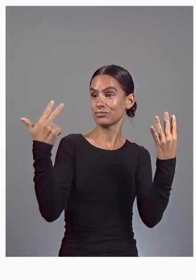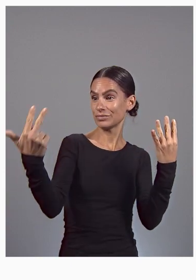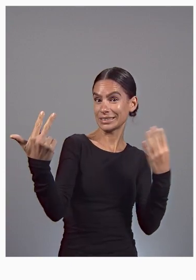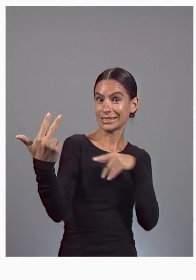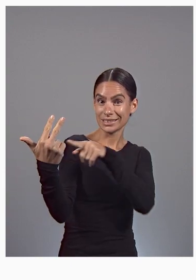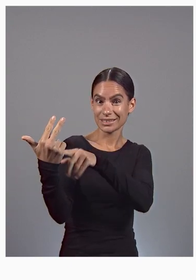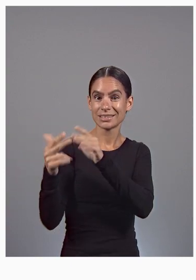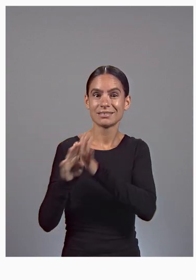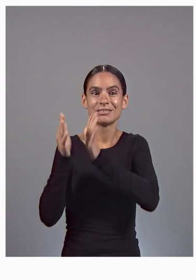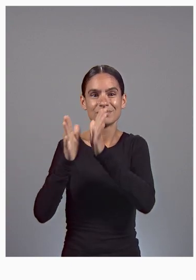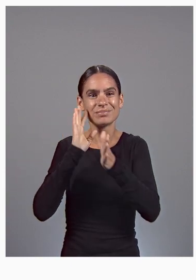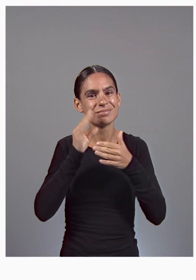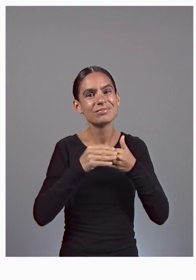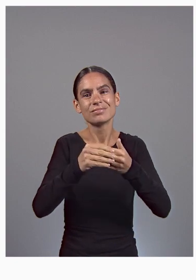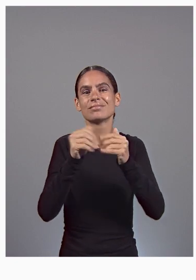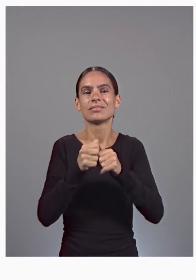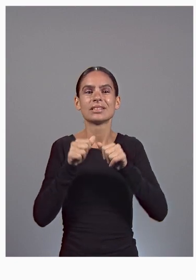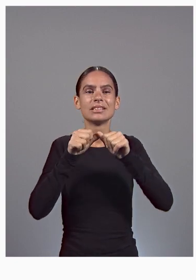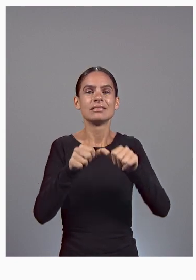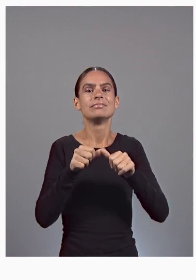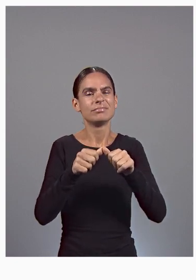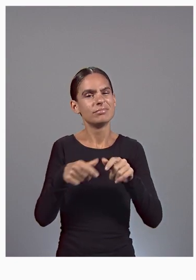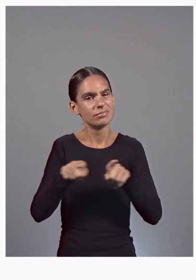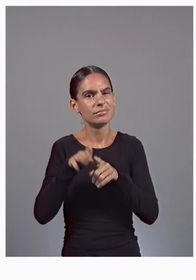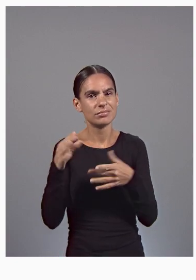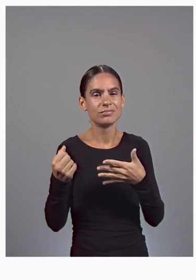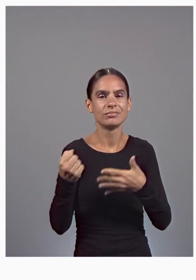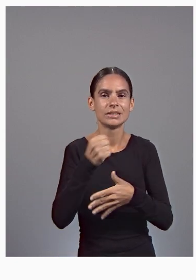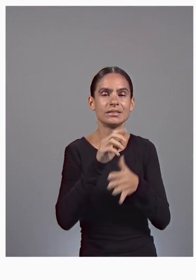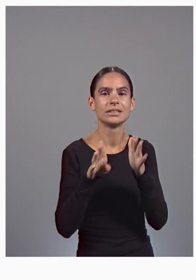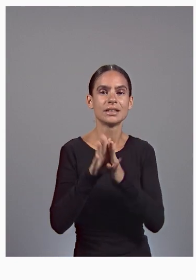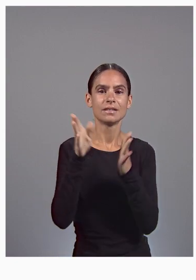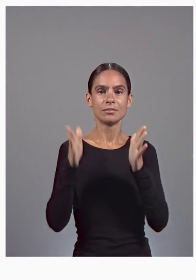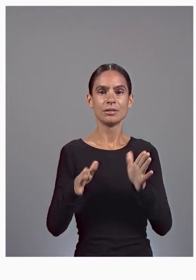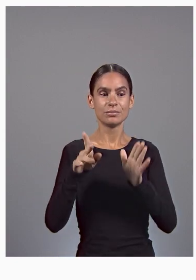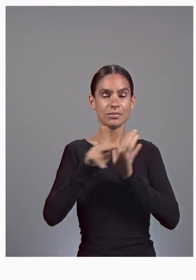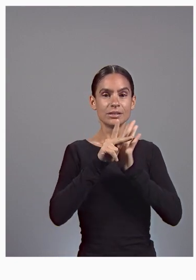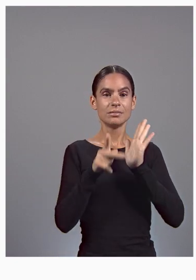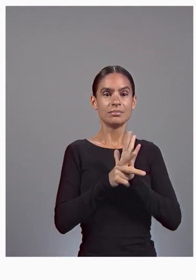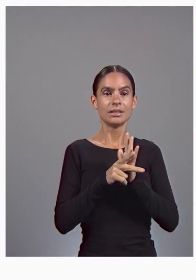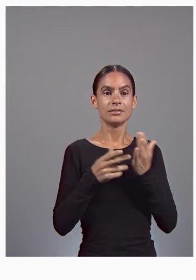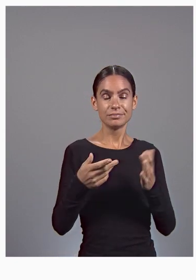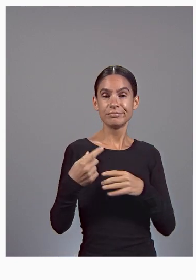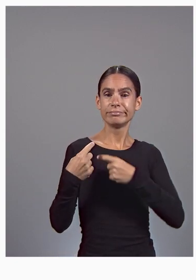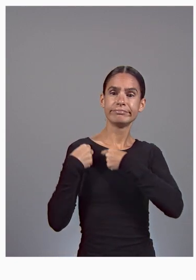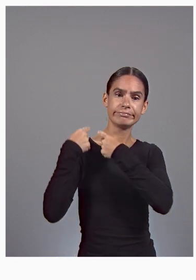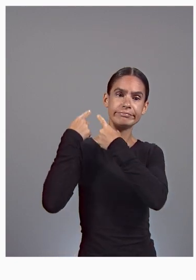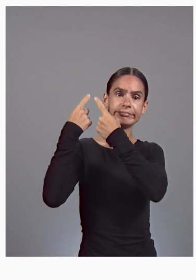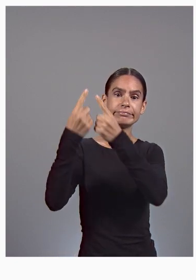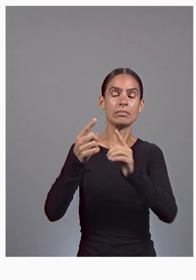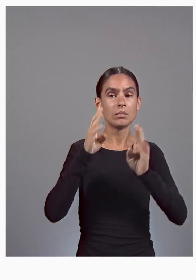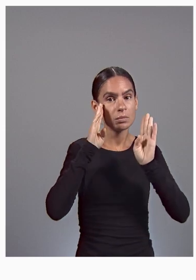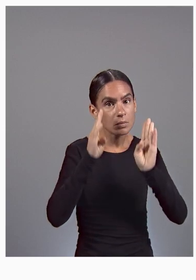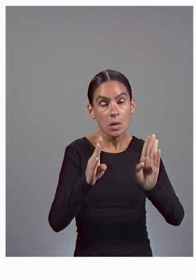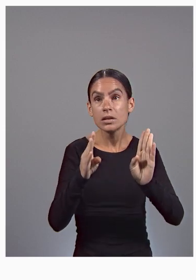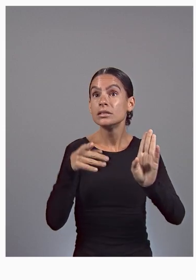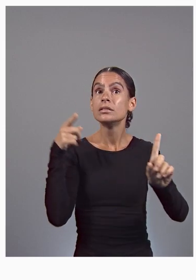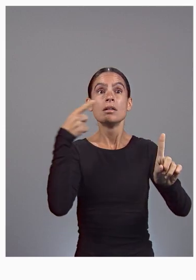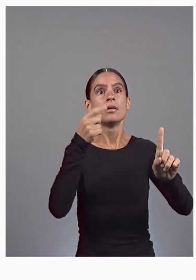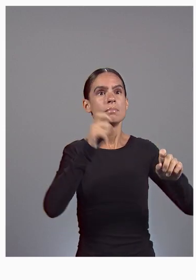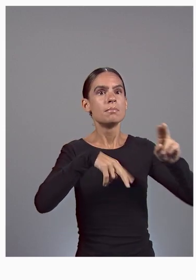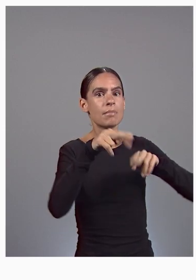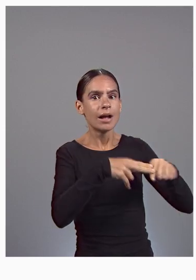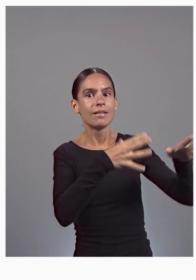lead with sustainability as their primary development principle. For the longest time, the focus